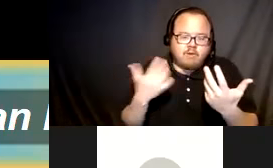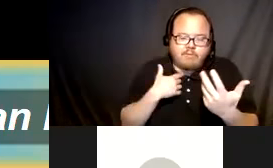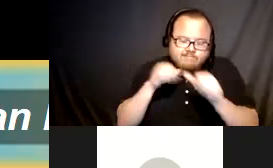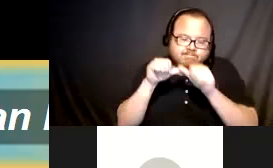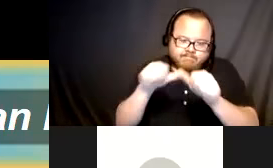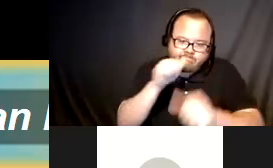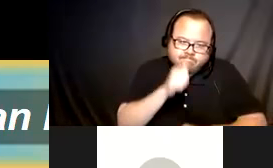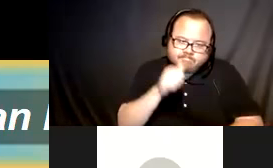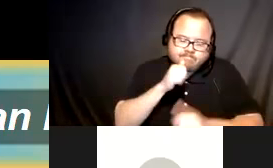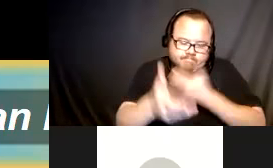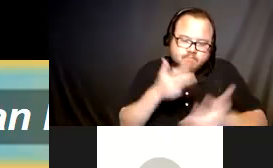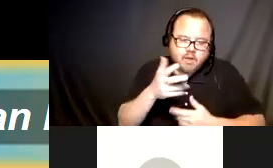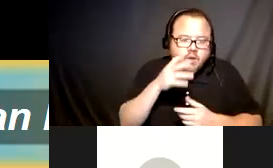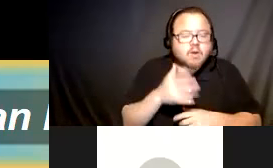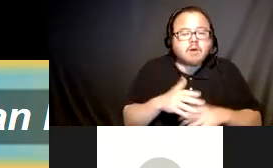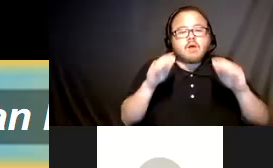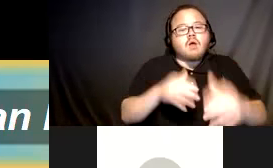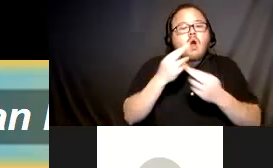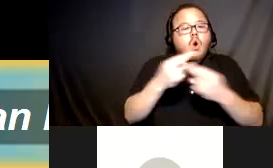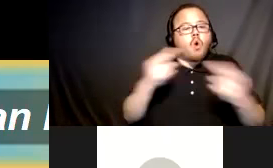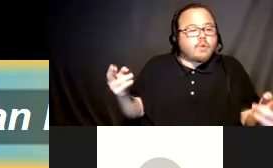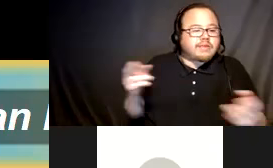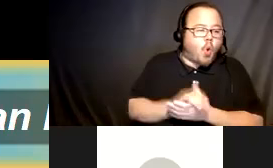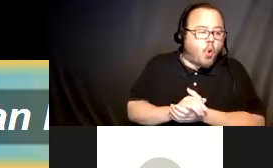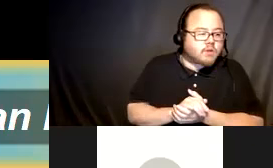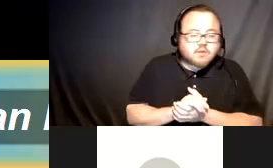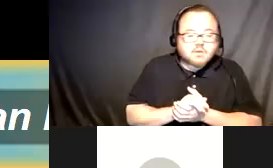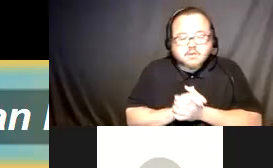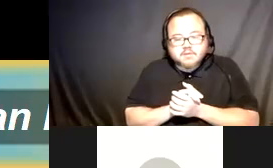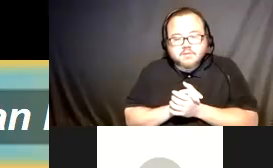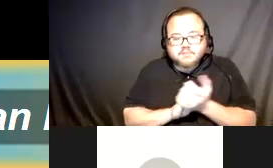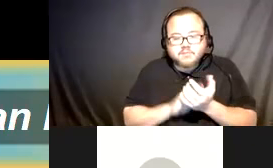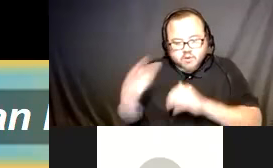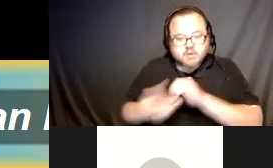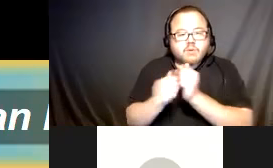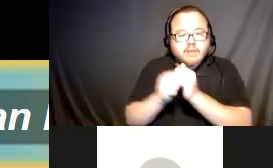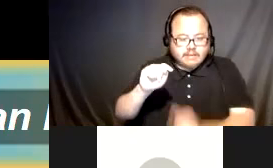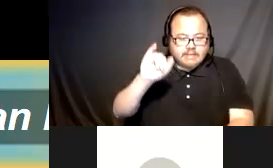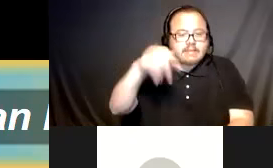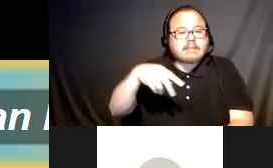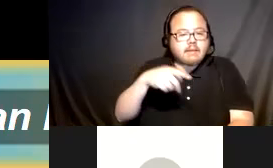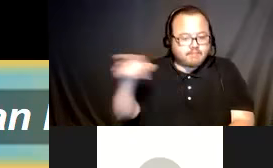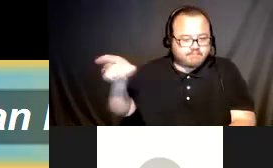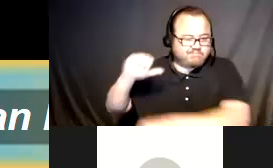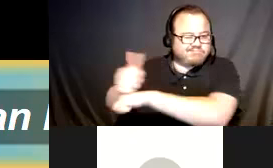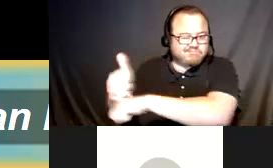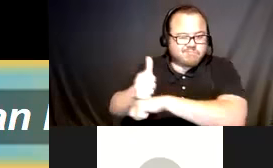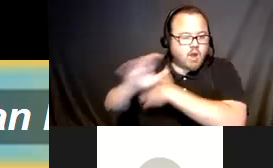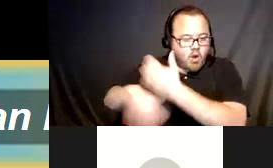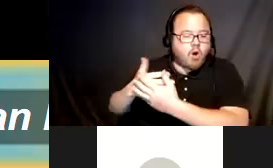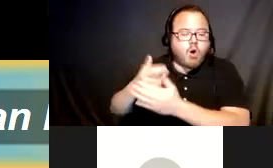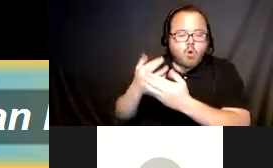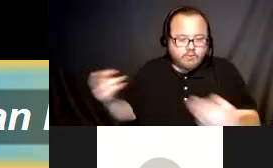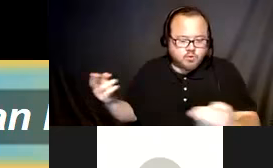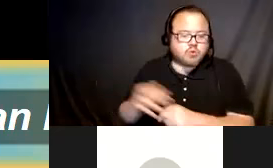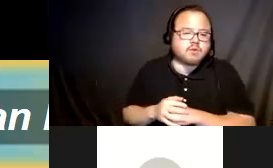So resources has been in the partnership with TIP. They're putting together the resources, and